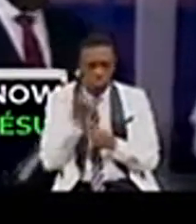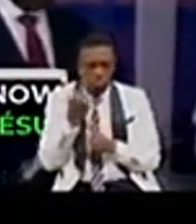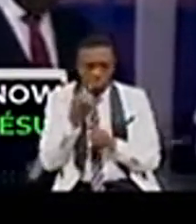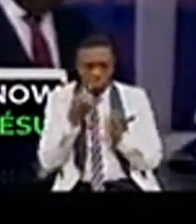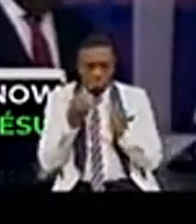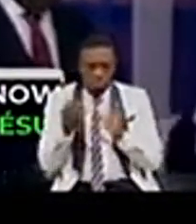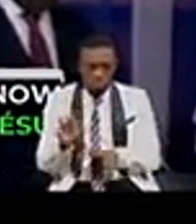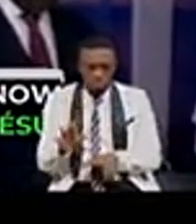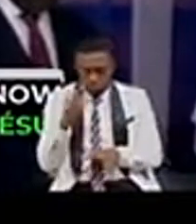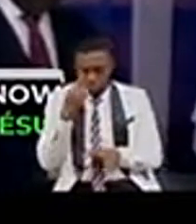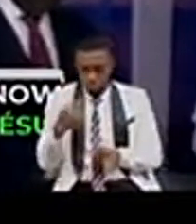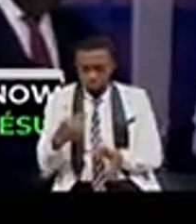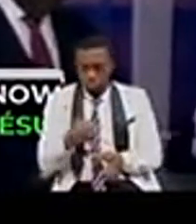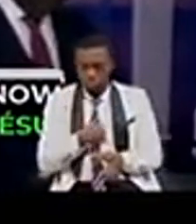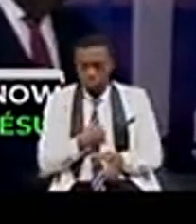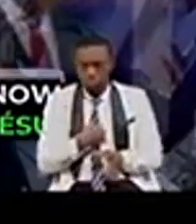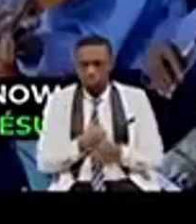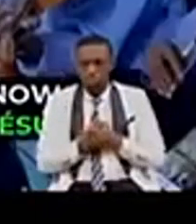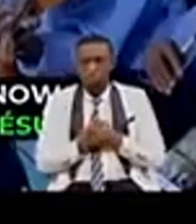me.